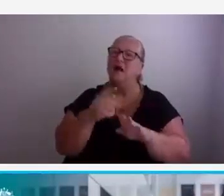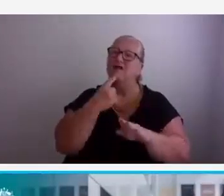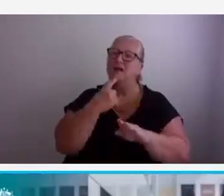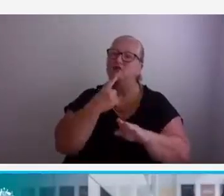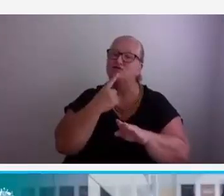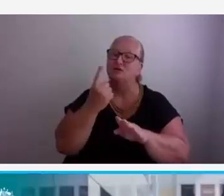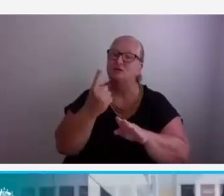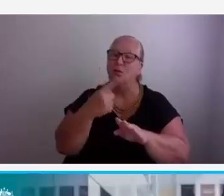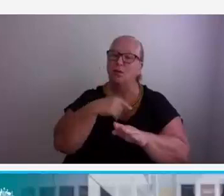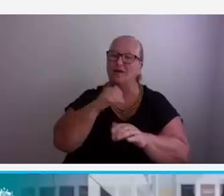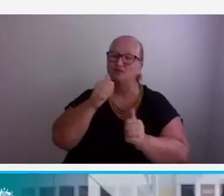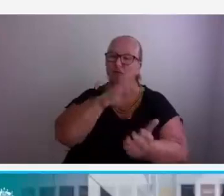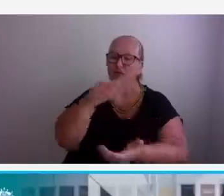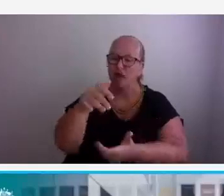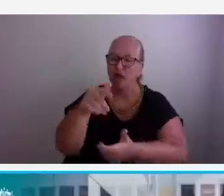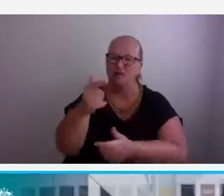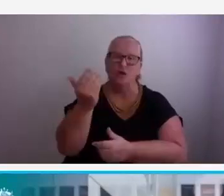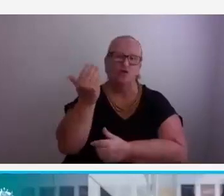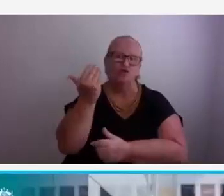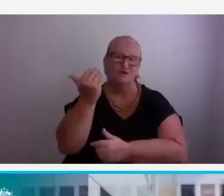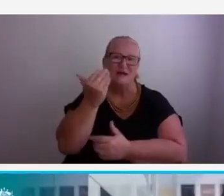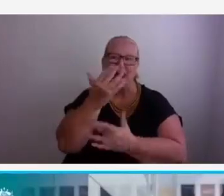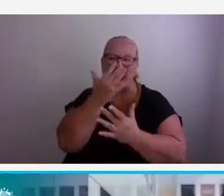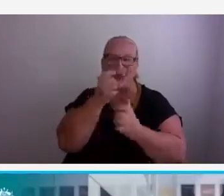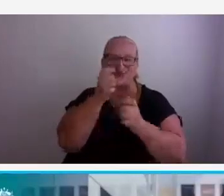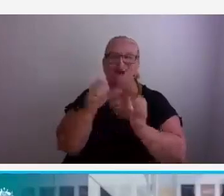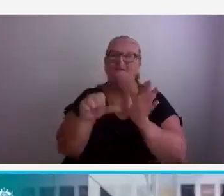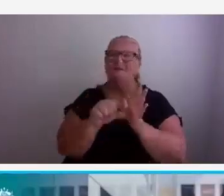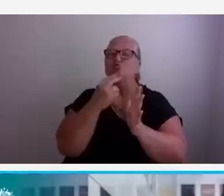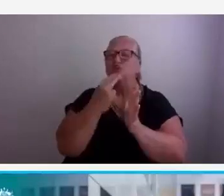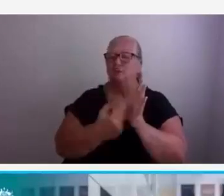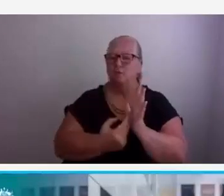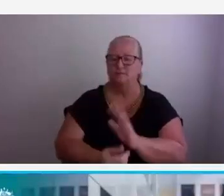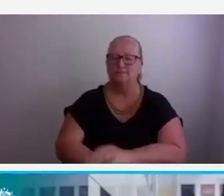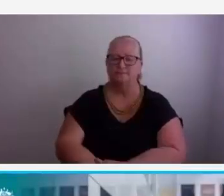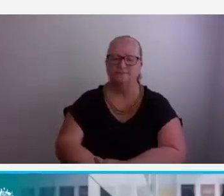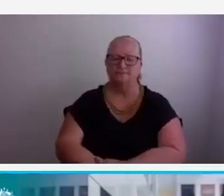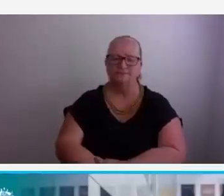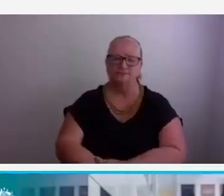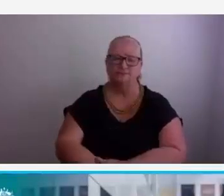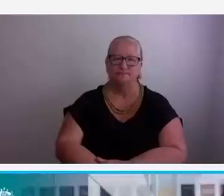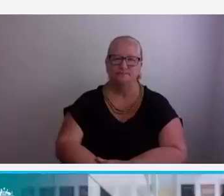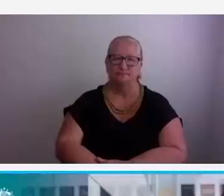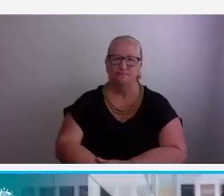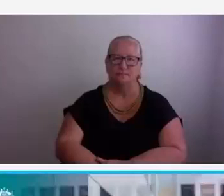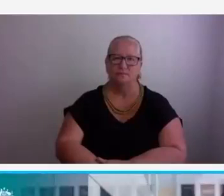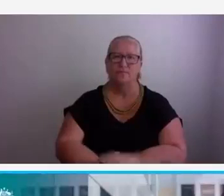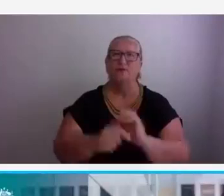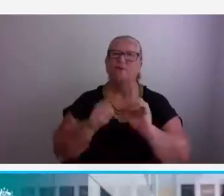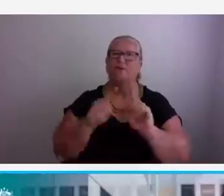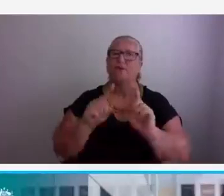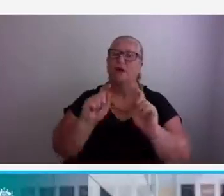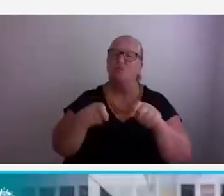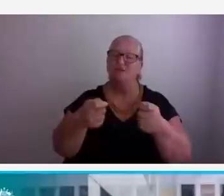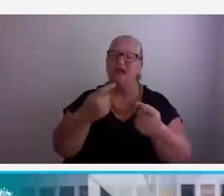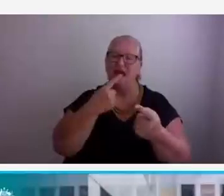collected in the most recent aged care financial report. We move through, so this one provides information on residential care. If we